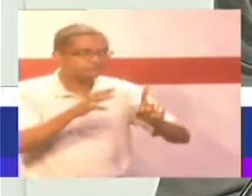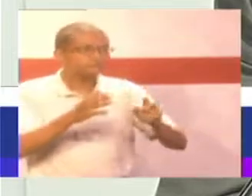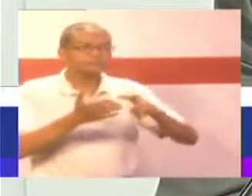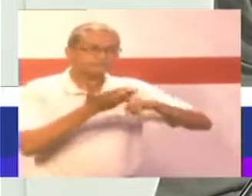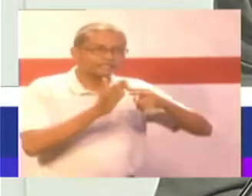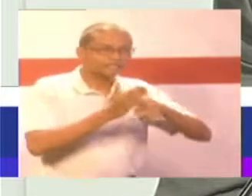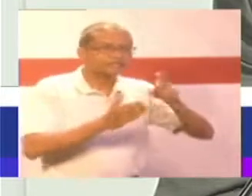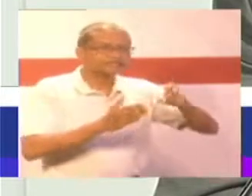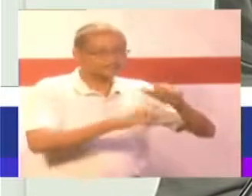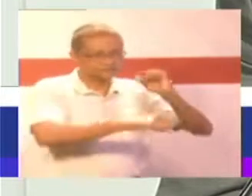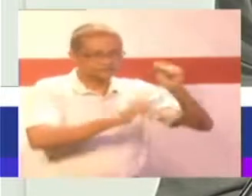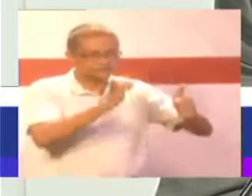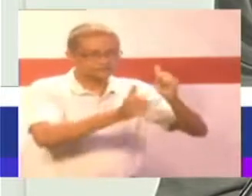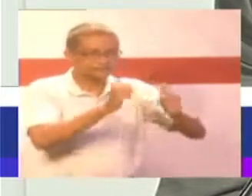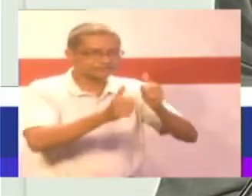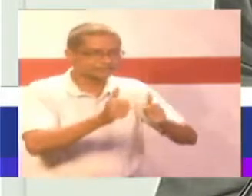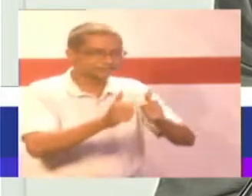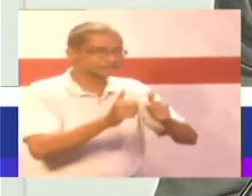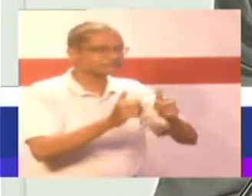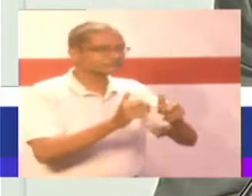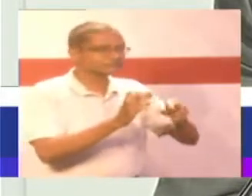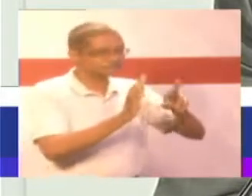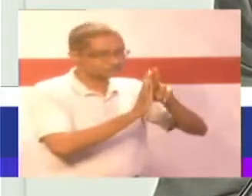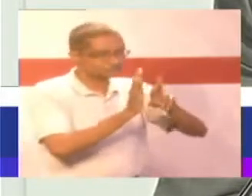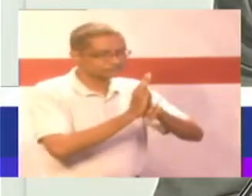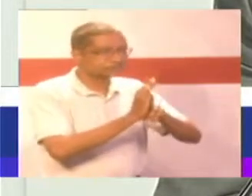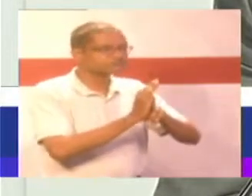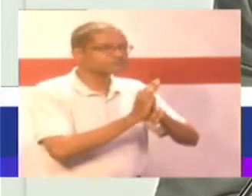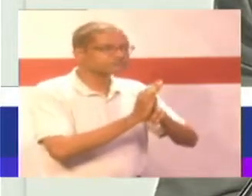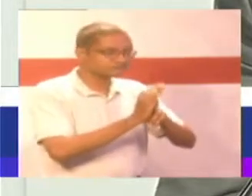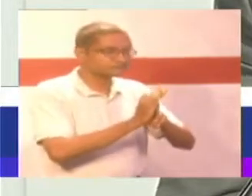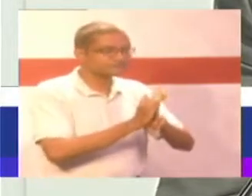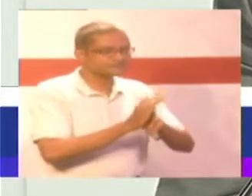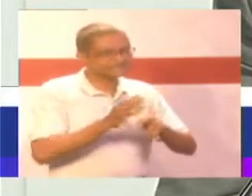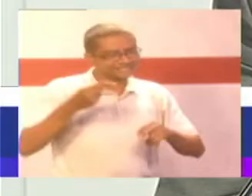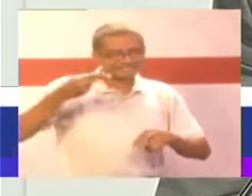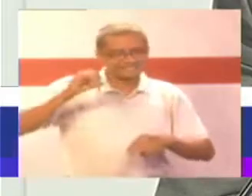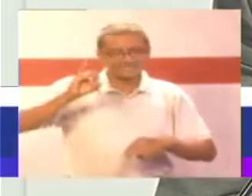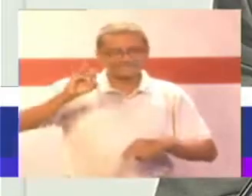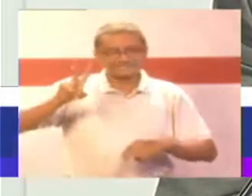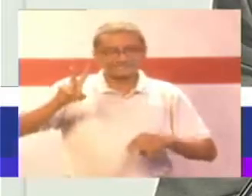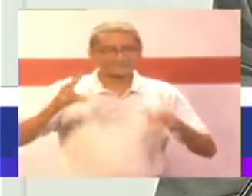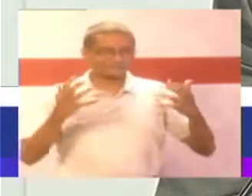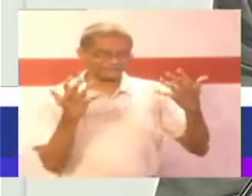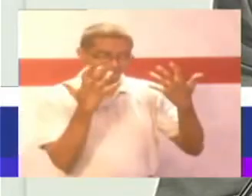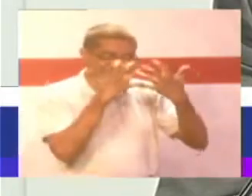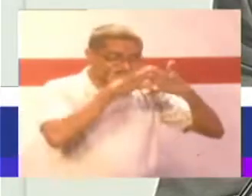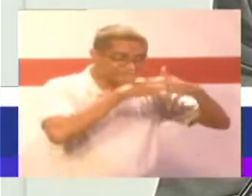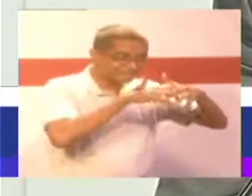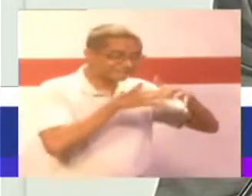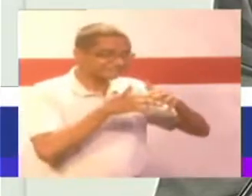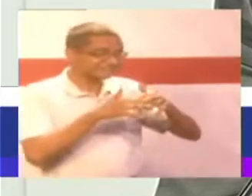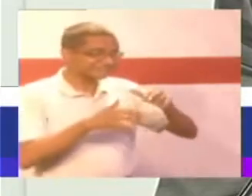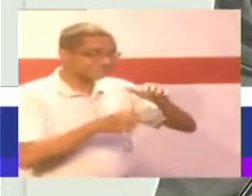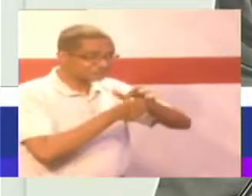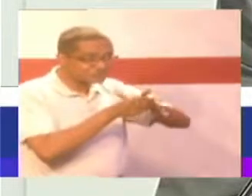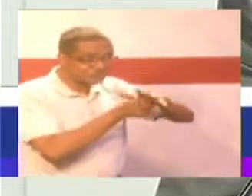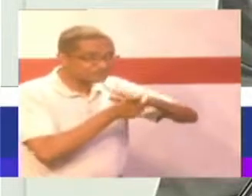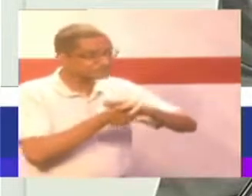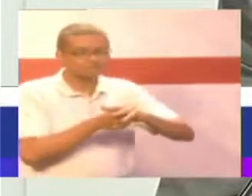And HIV doesn't really apply to this particular situation. So I'm hoping that that issue is settled.